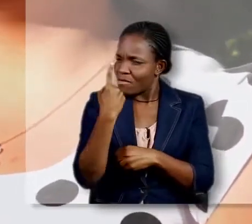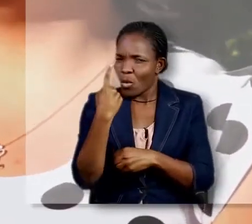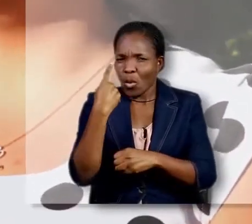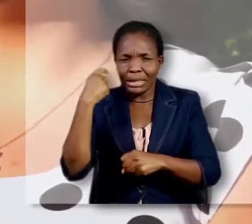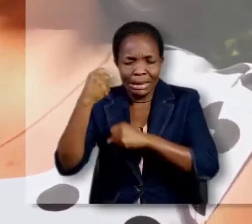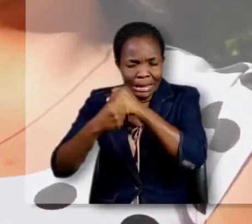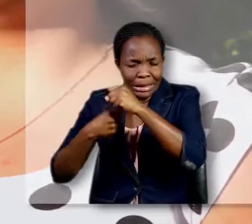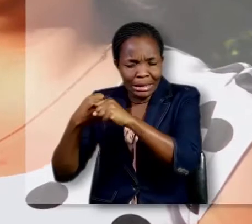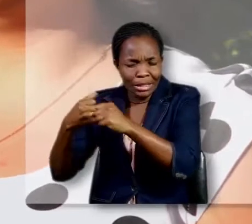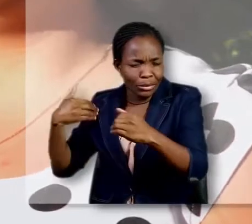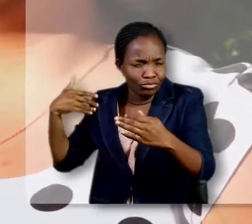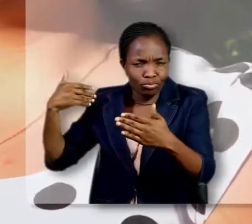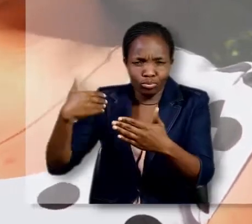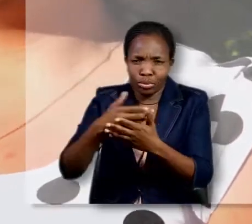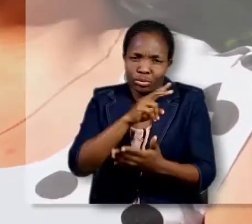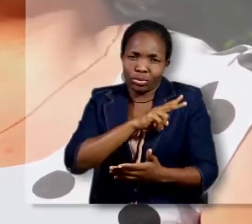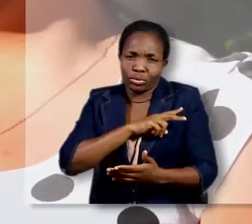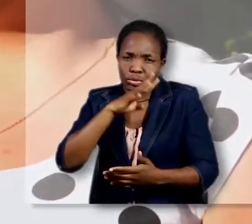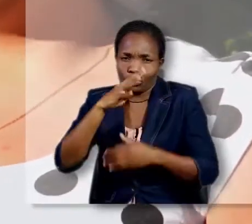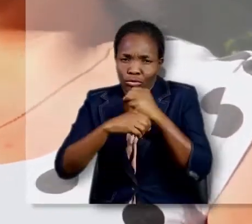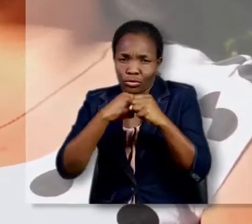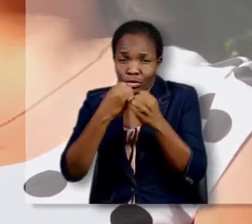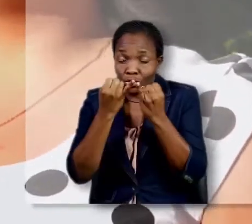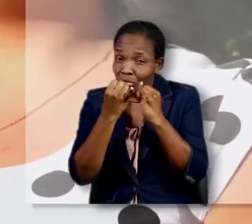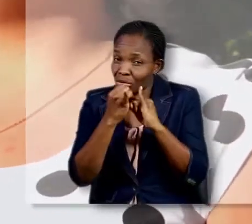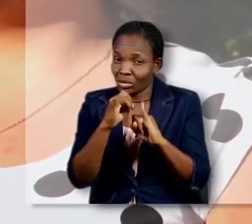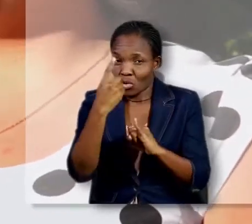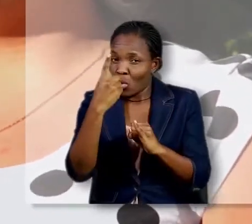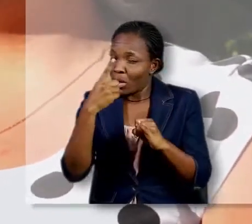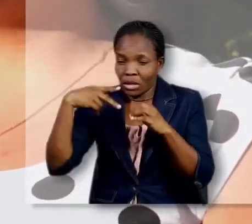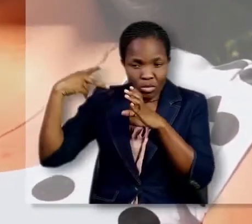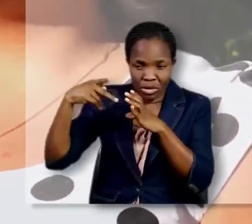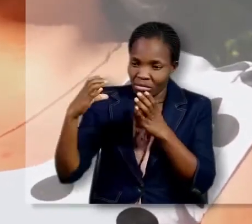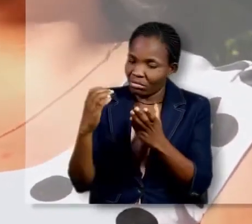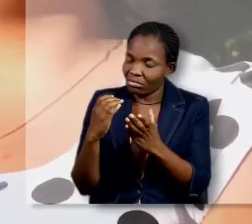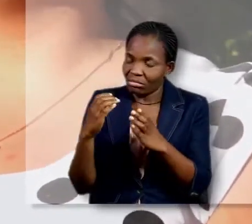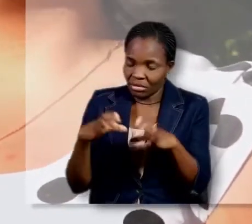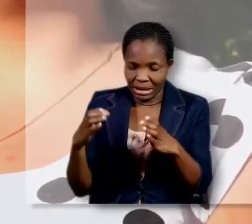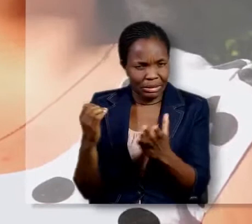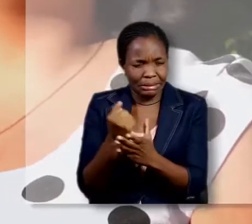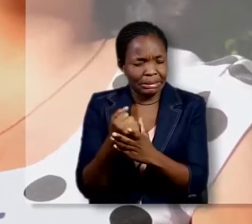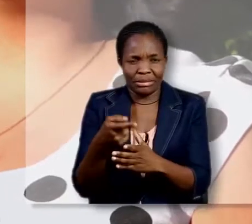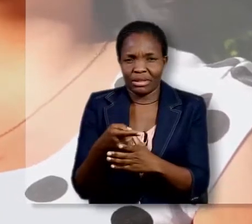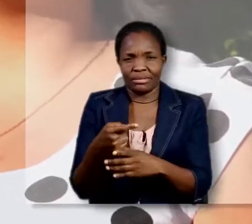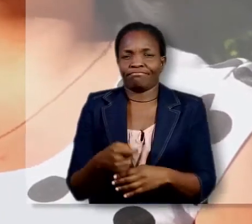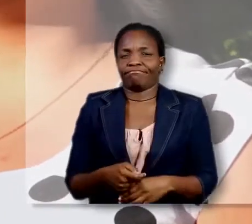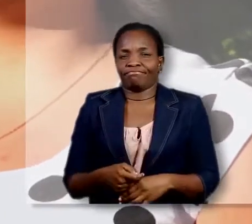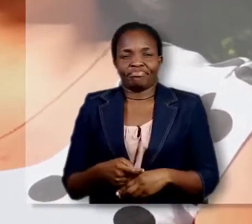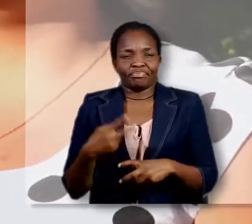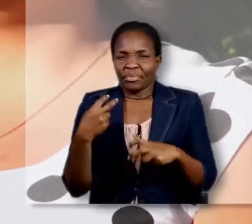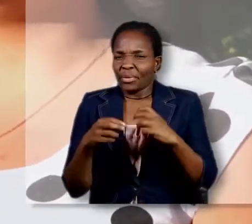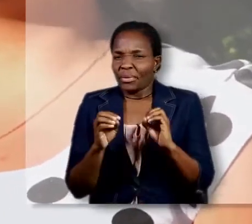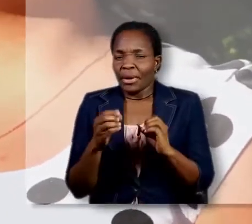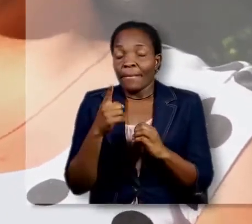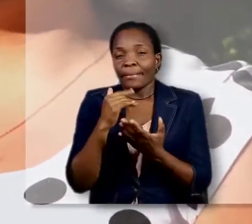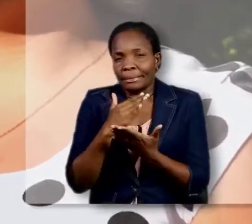the past 24 years that we've been independent. So there's not really a problem, but I feel that then sometimes there